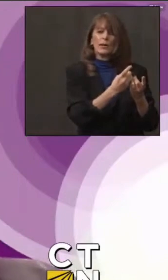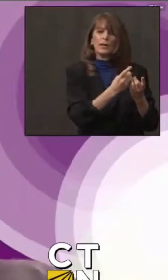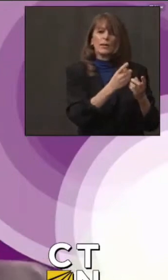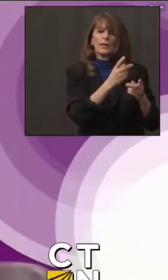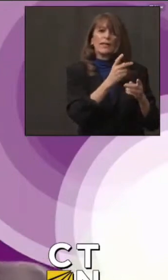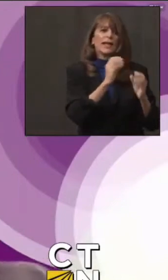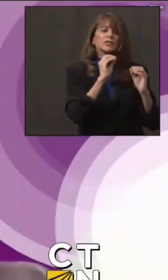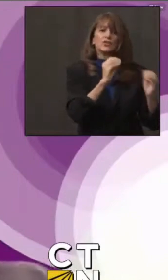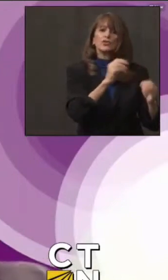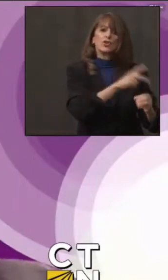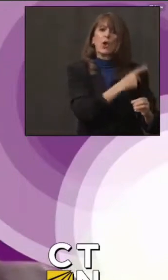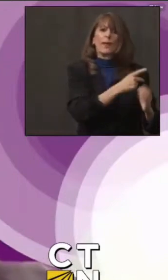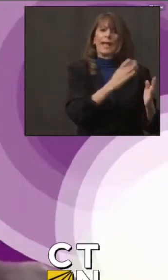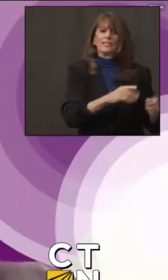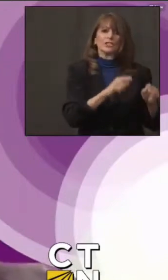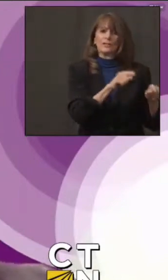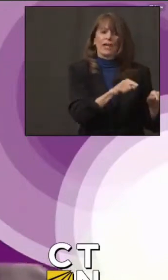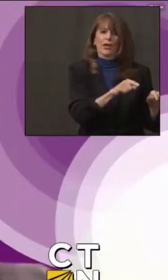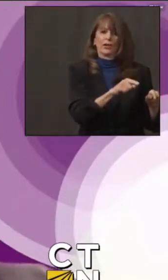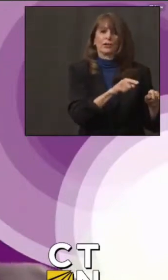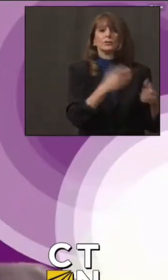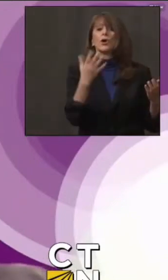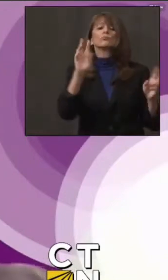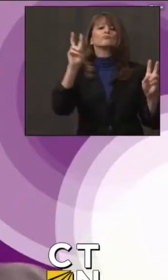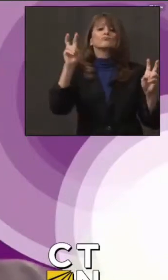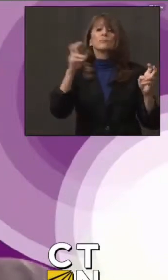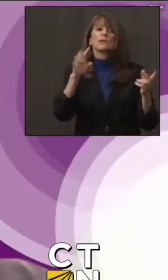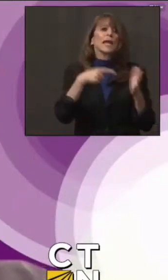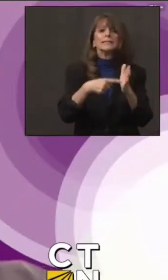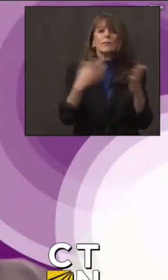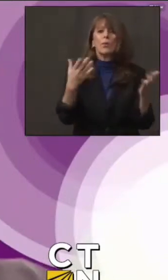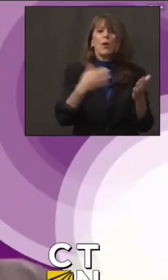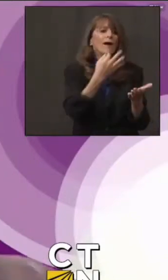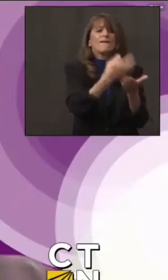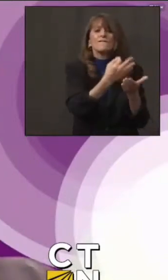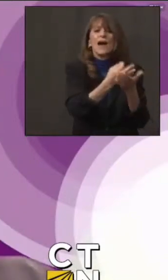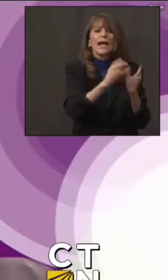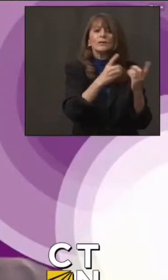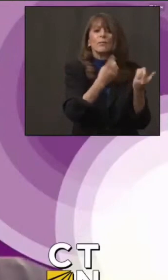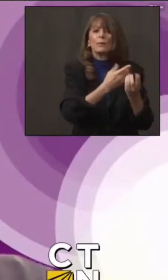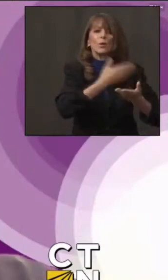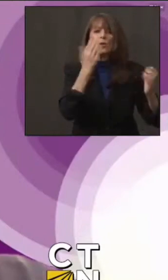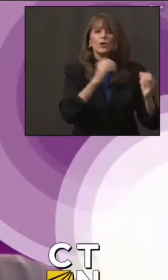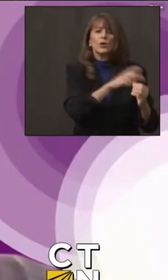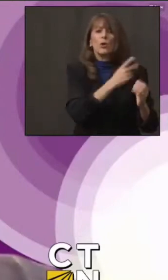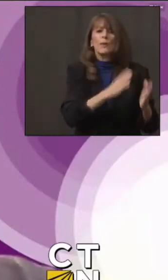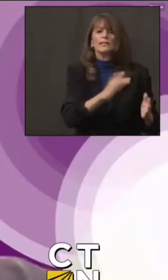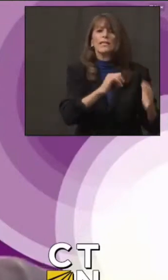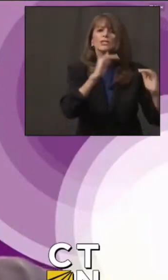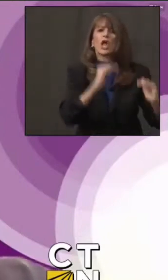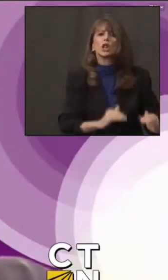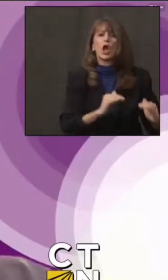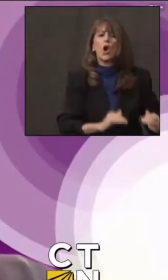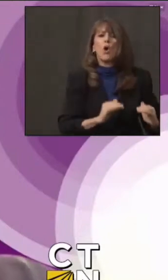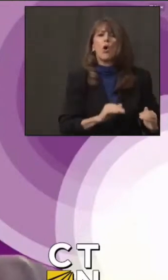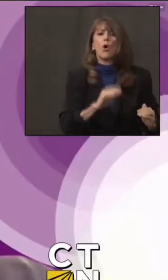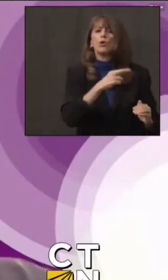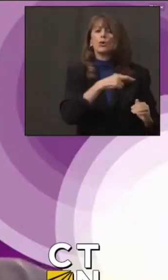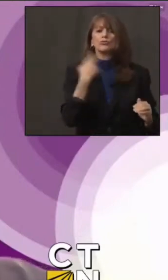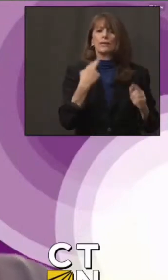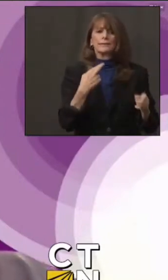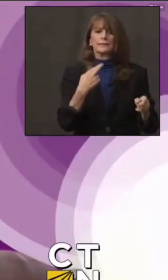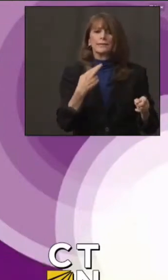patients. So the finance department that is not patient-facing, for example, we consider that to be a low-risk department, and that would not